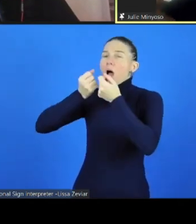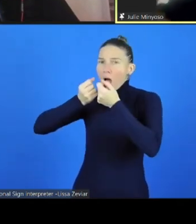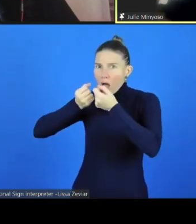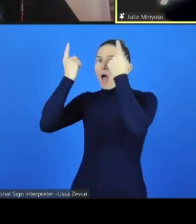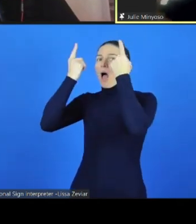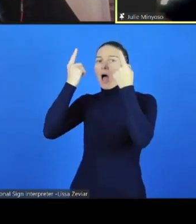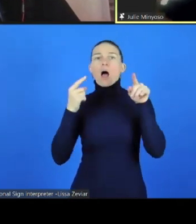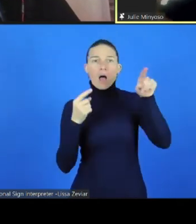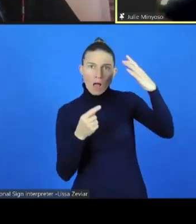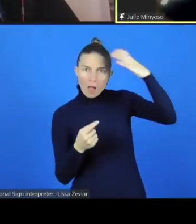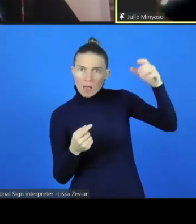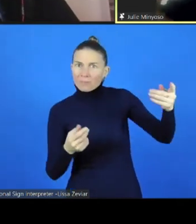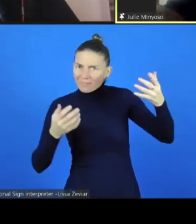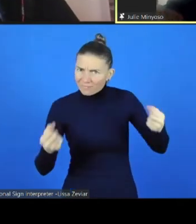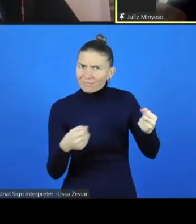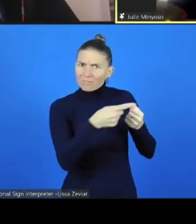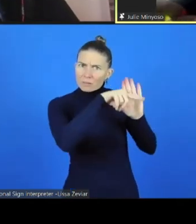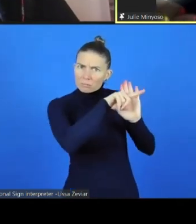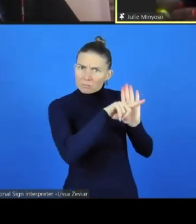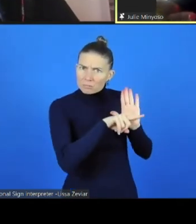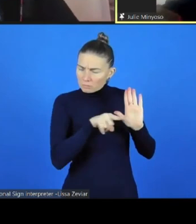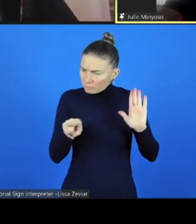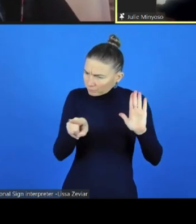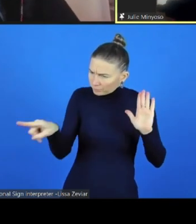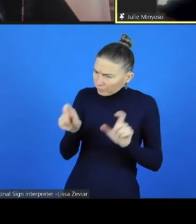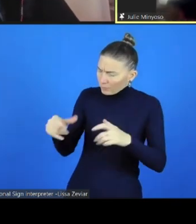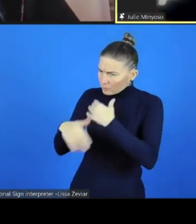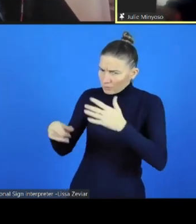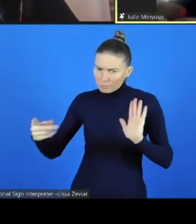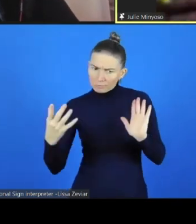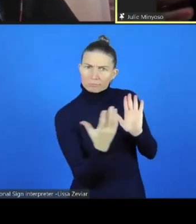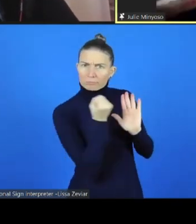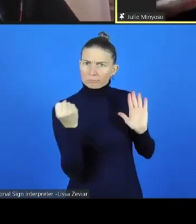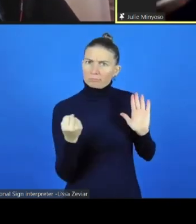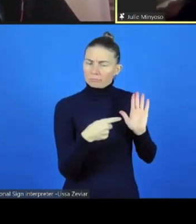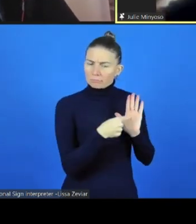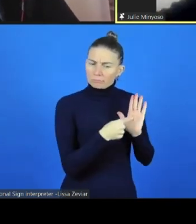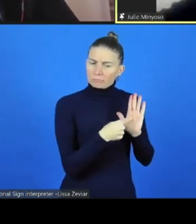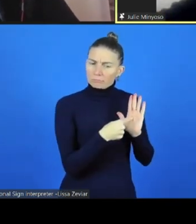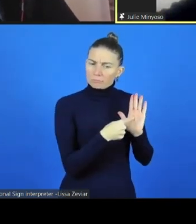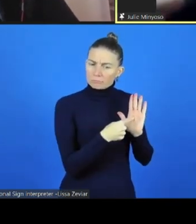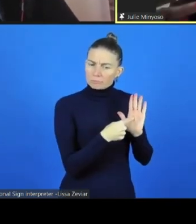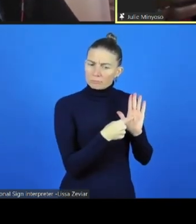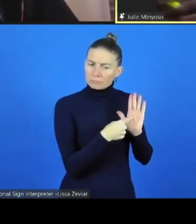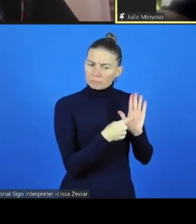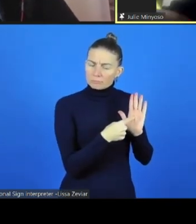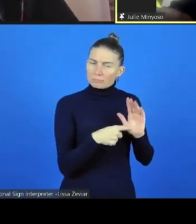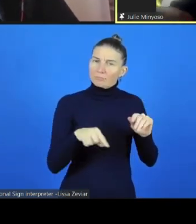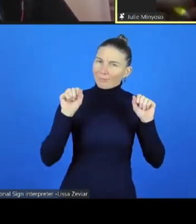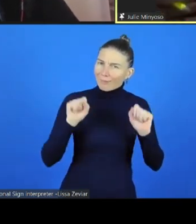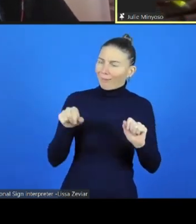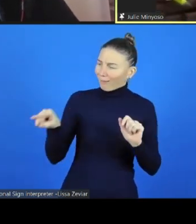set be able to ensure inclusivity. And so they should be able to grab those